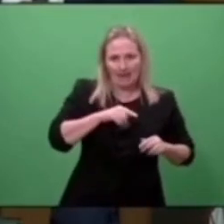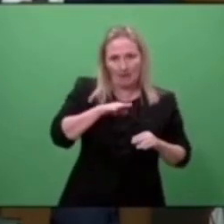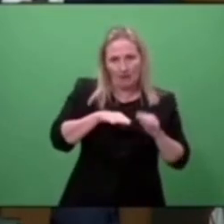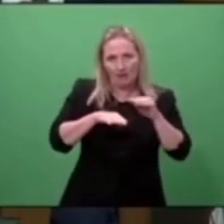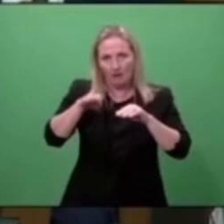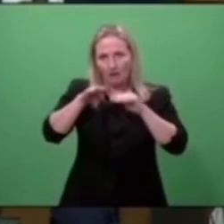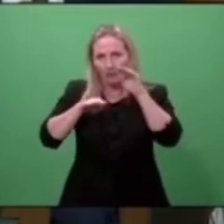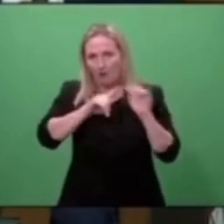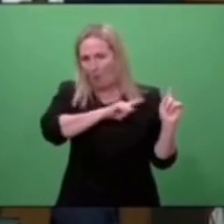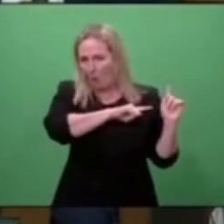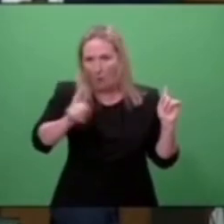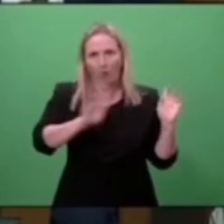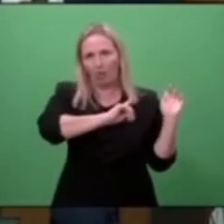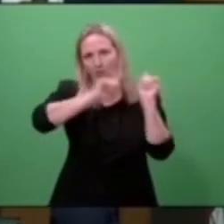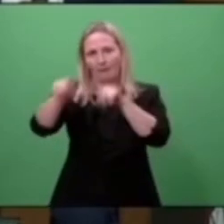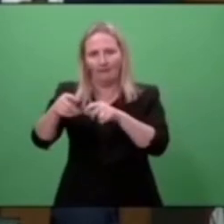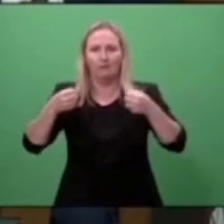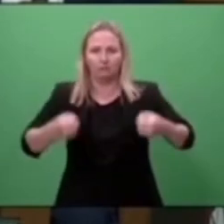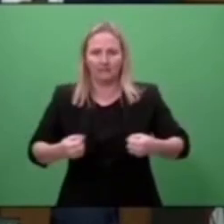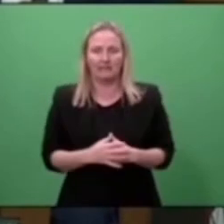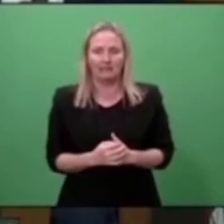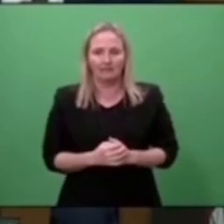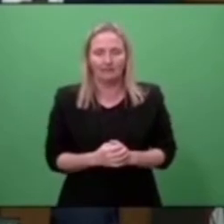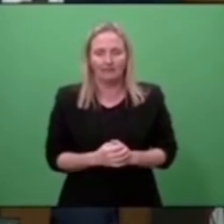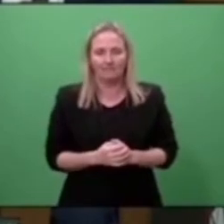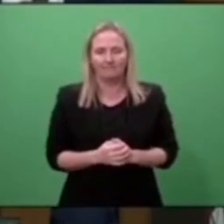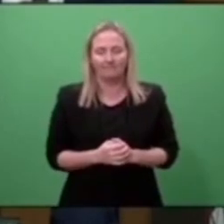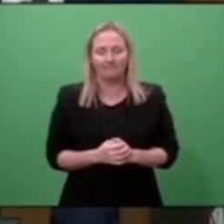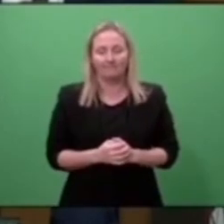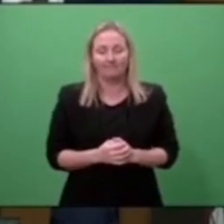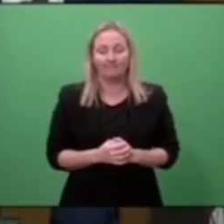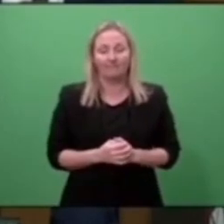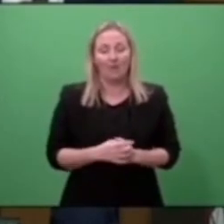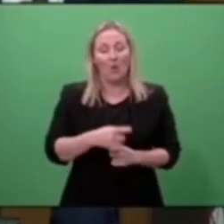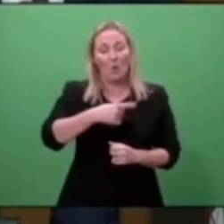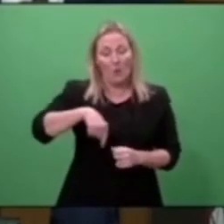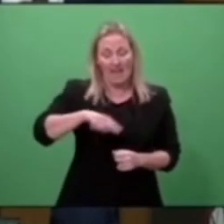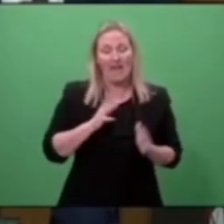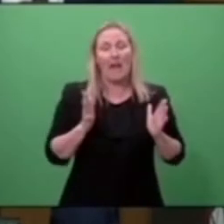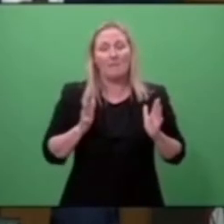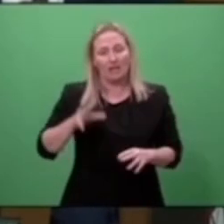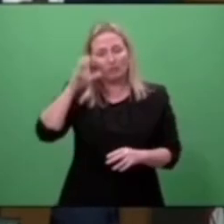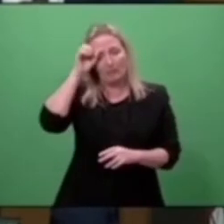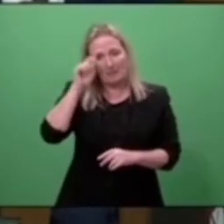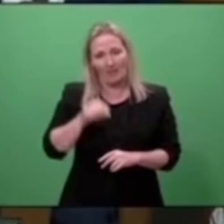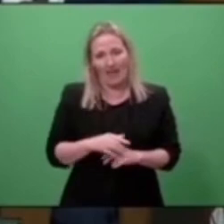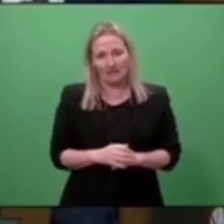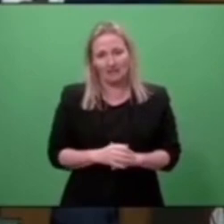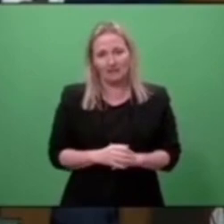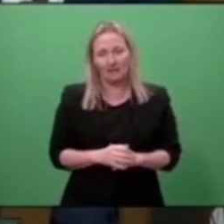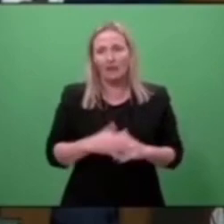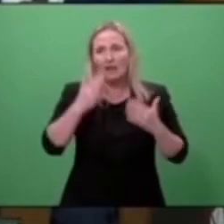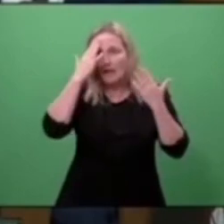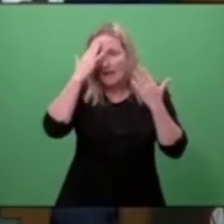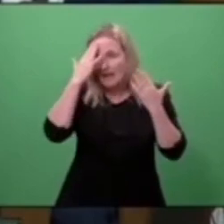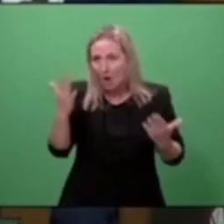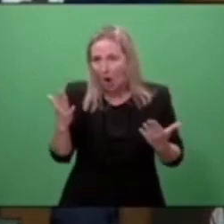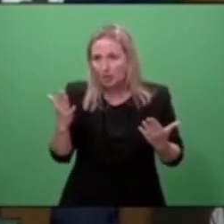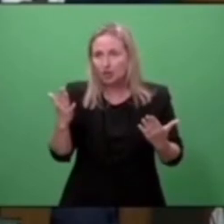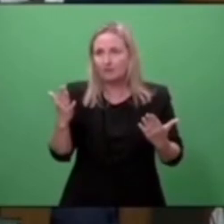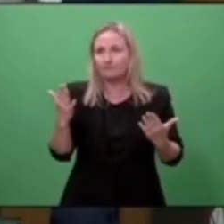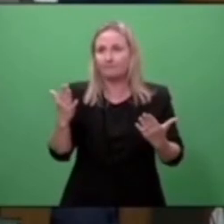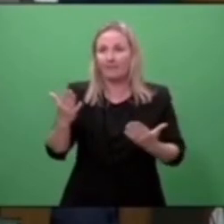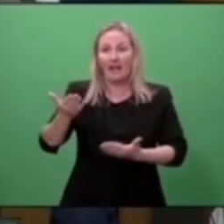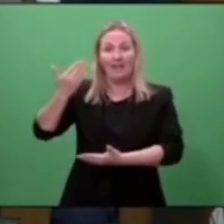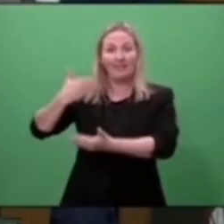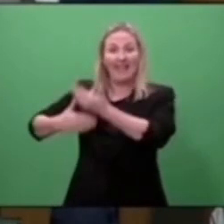Mr. Speaker, we must remember that. We must acknowledge that the shameful history of abuse